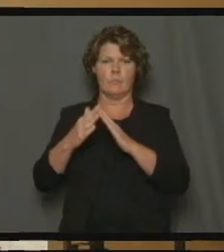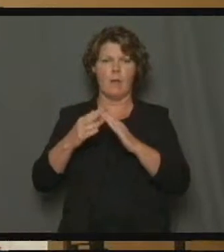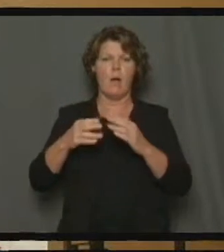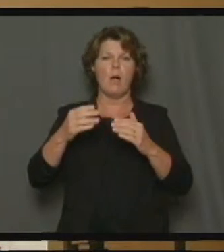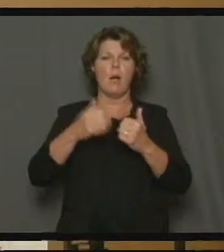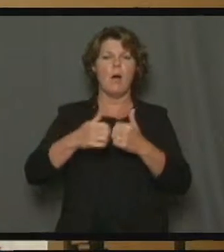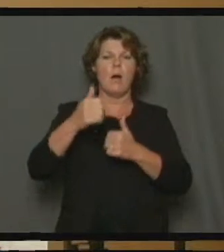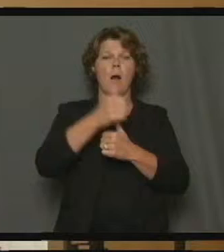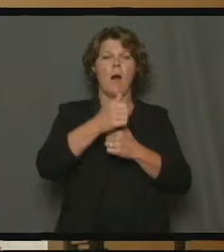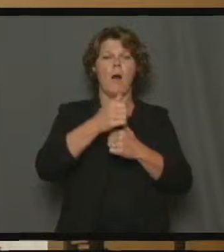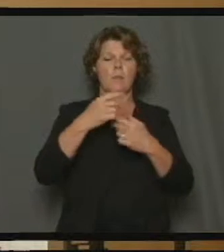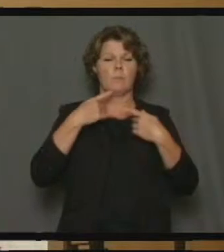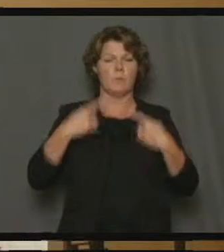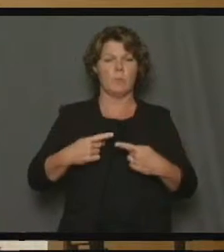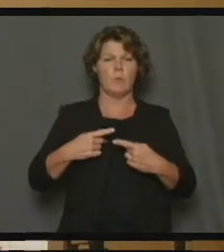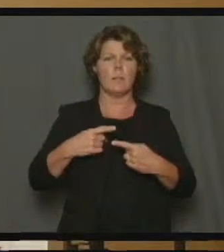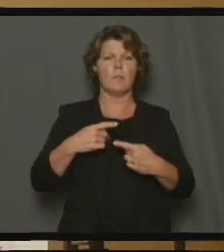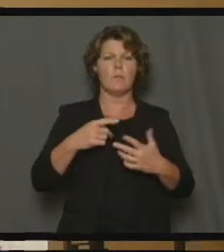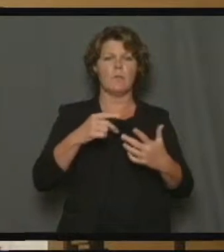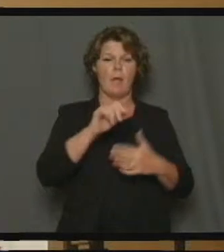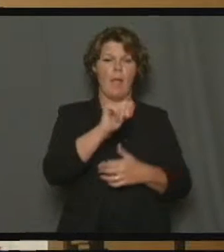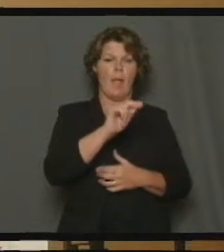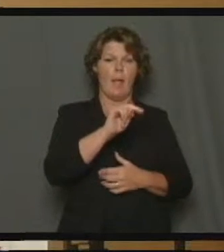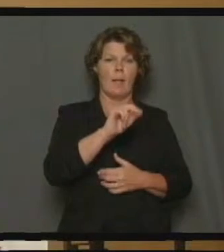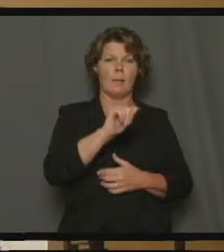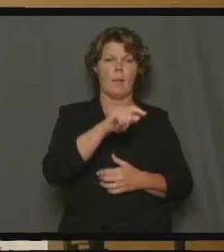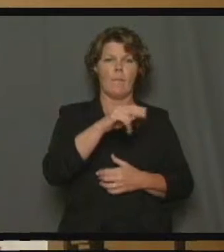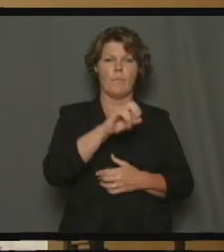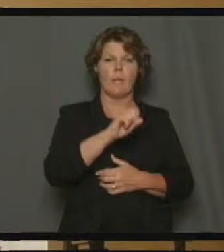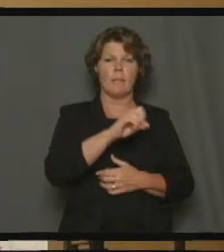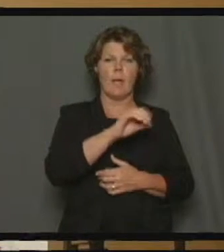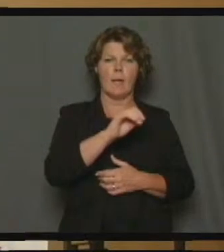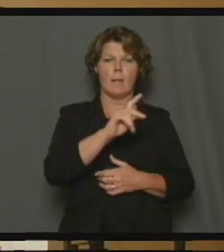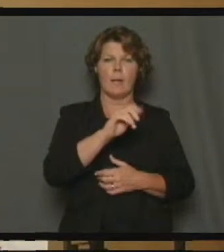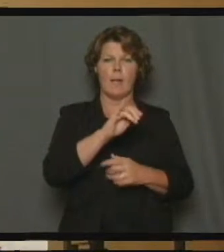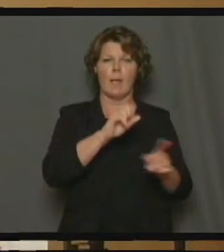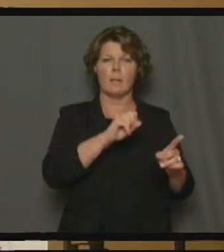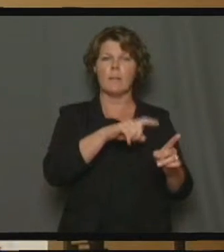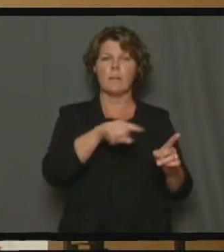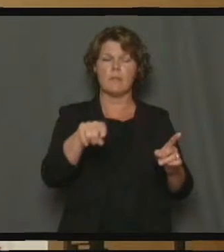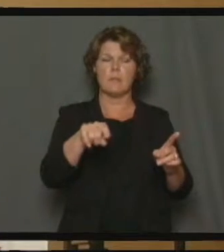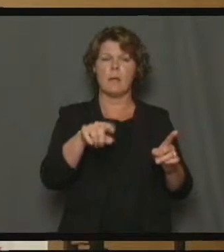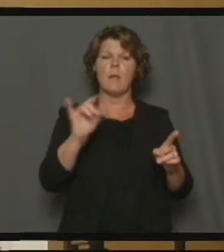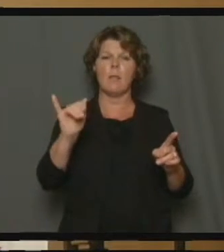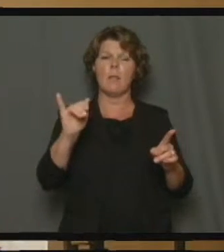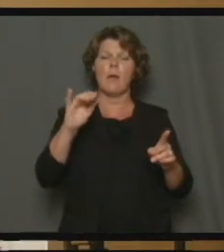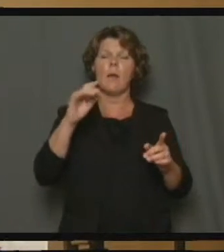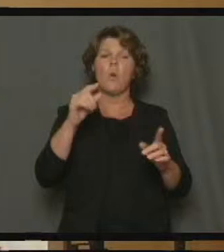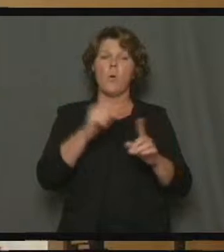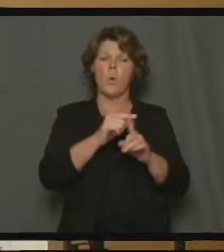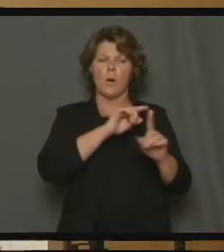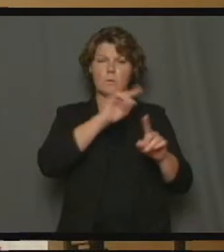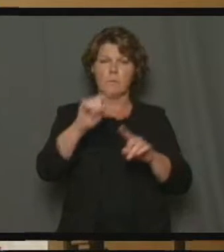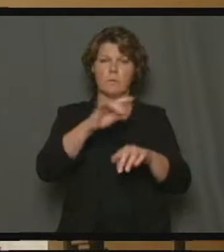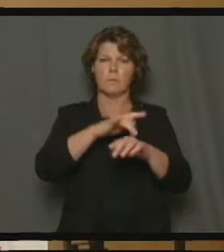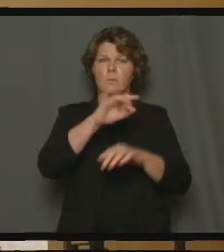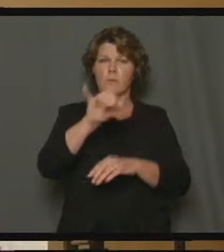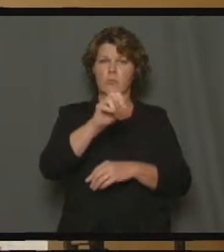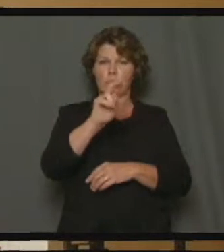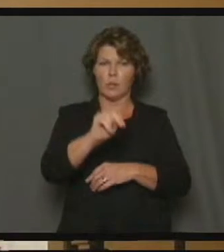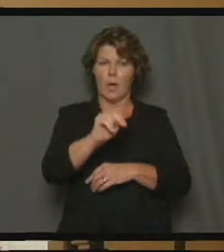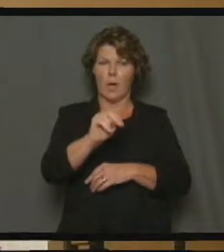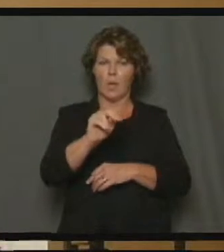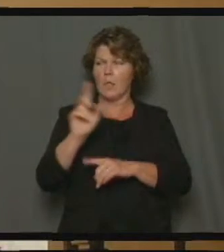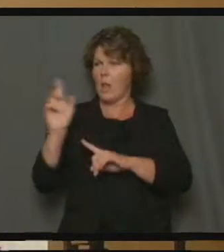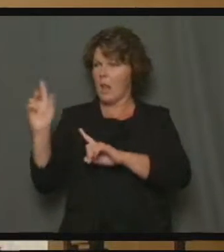of Annas and Caiaphas, the word of God came to John, the son of Zechariah, in the wilderness. And he went into all the region